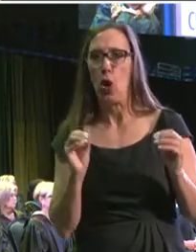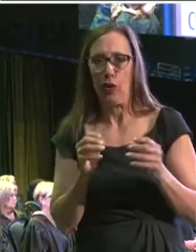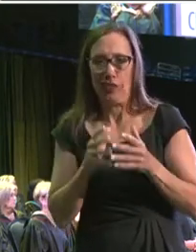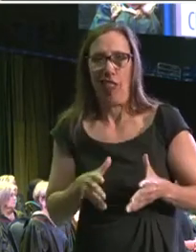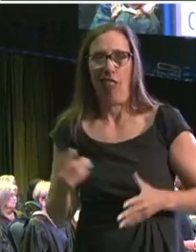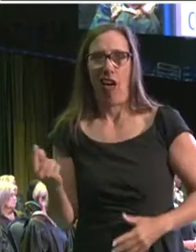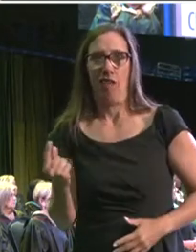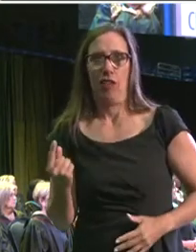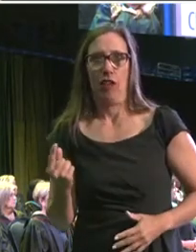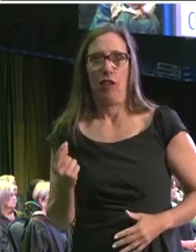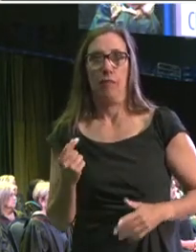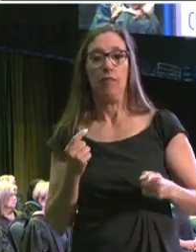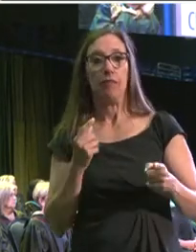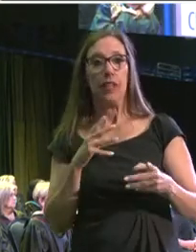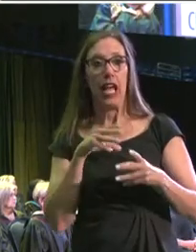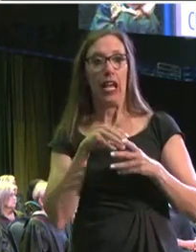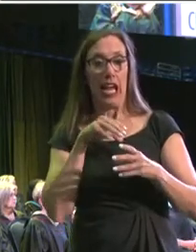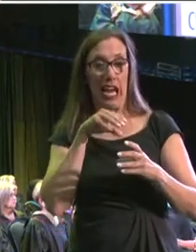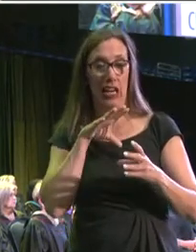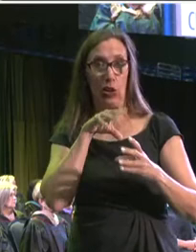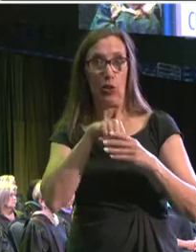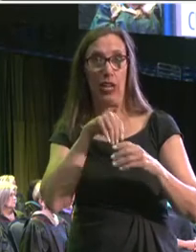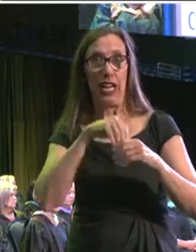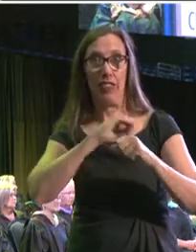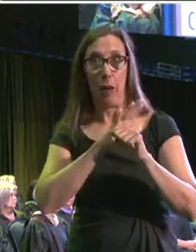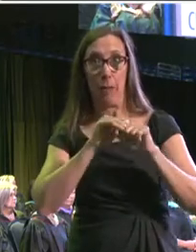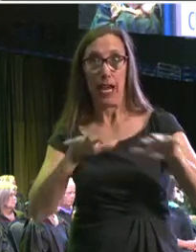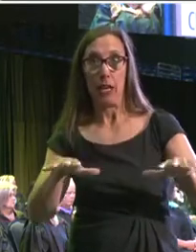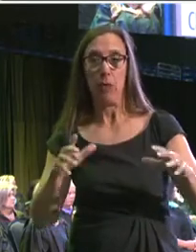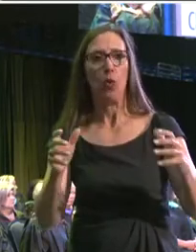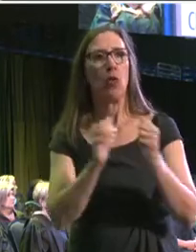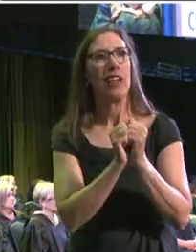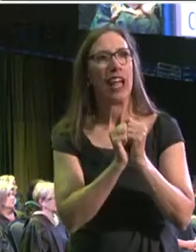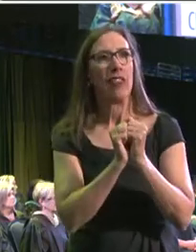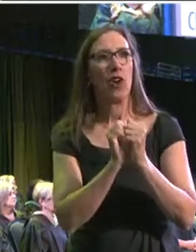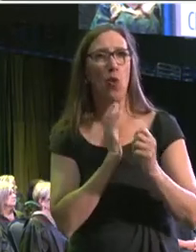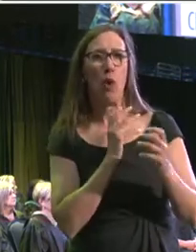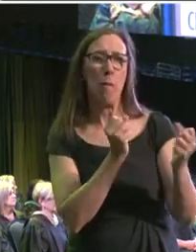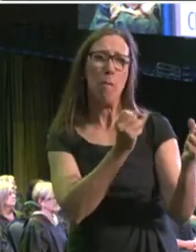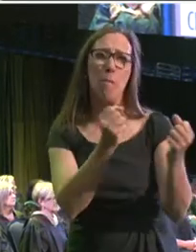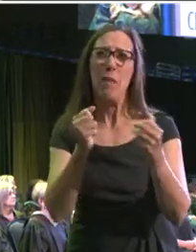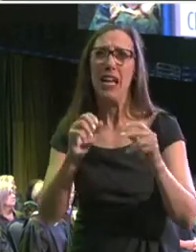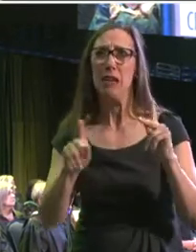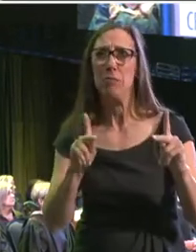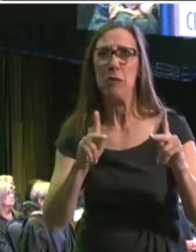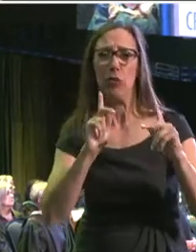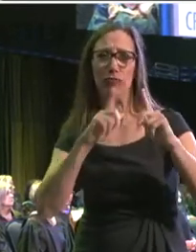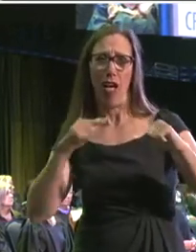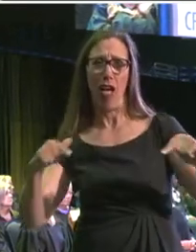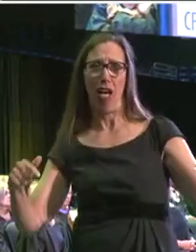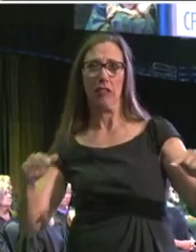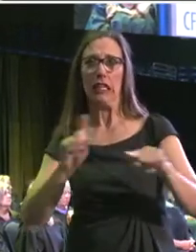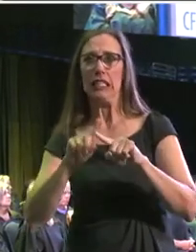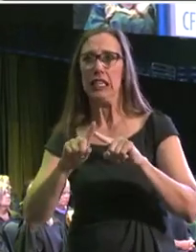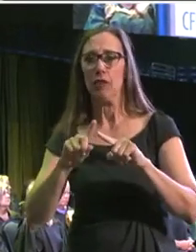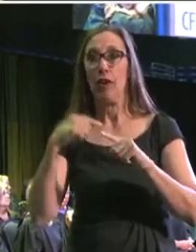out. Even a part of this pandemic, we stayed together. We are many, filled with diversity, different faces,